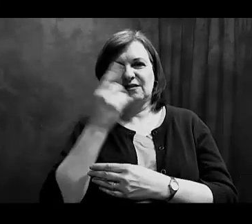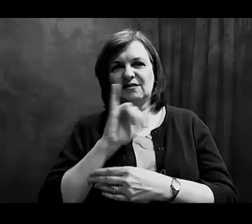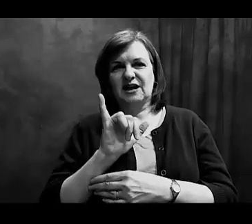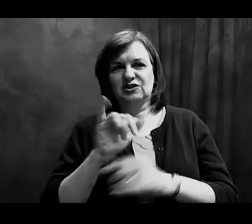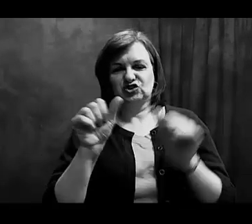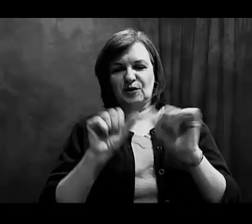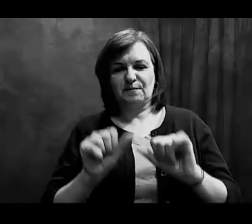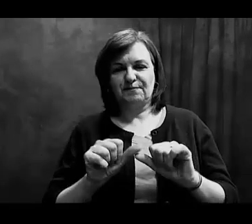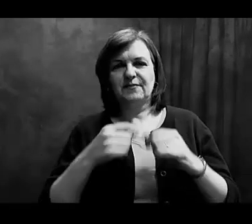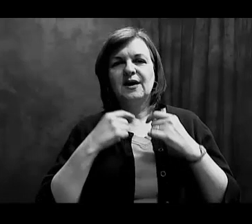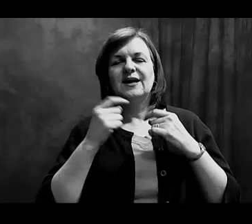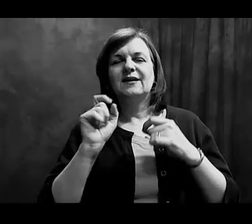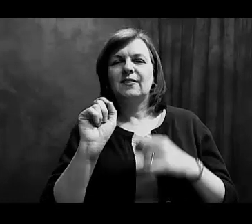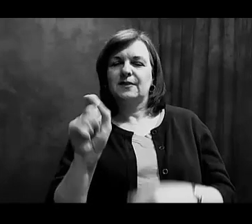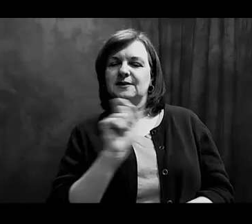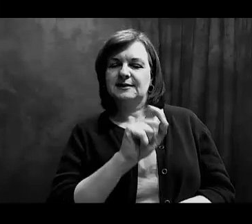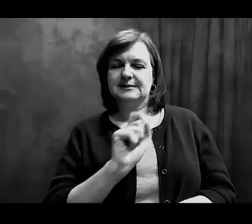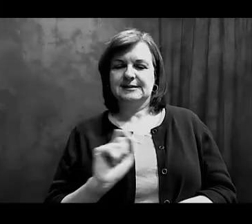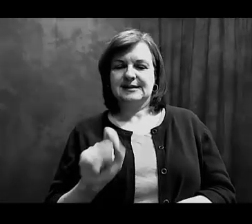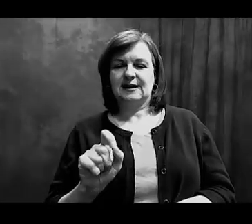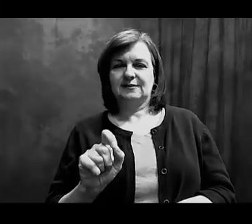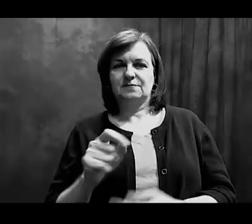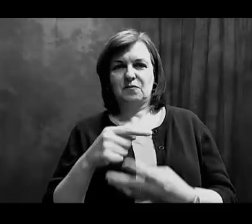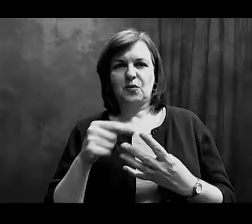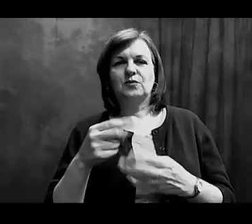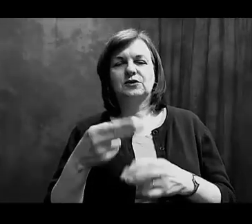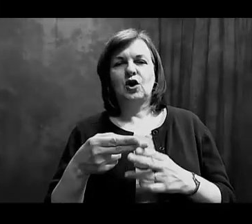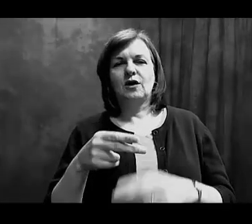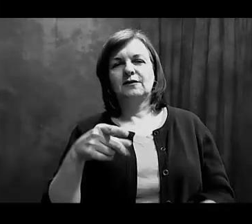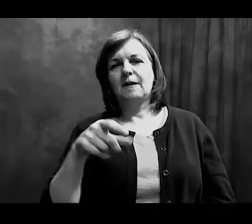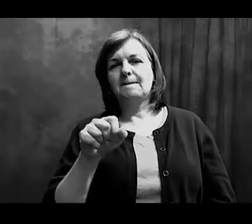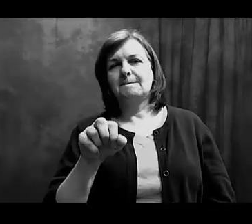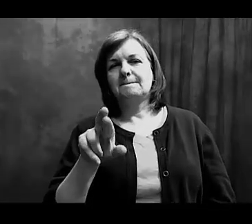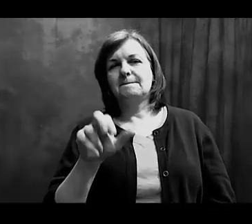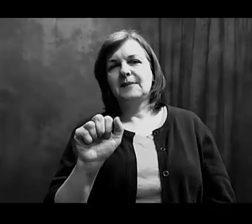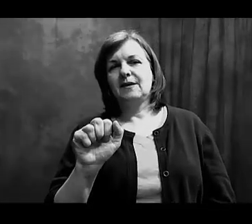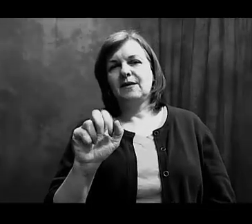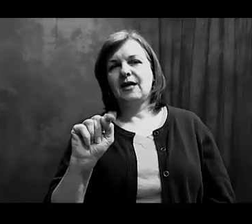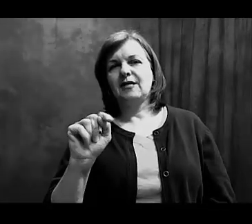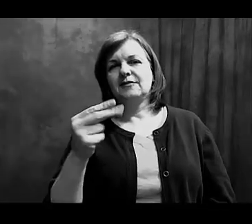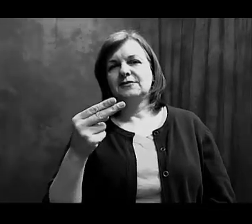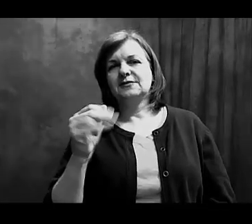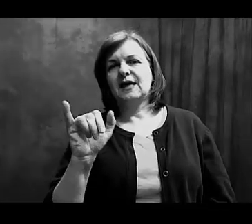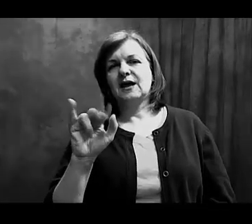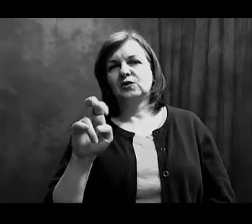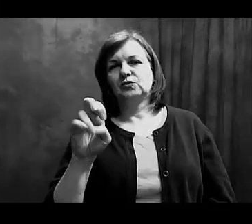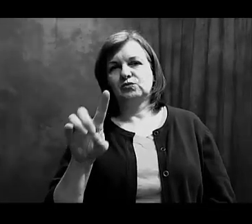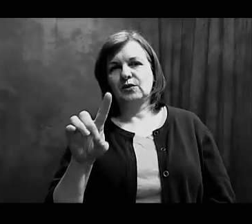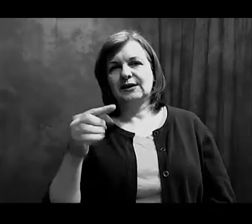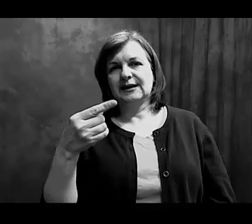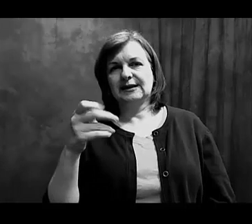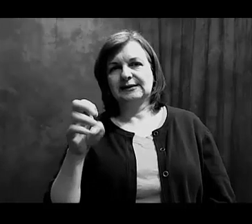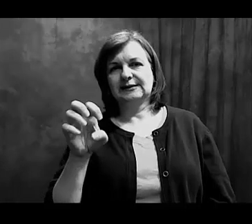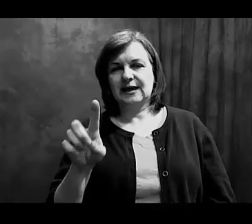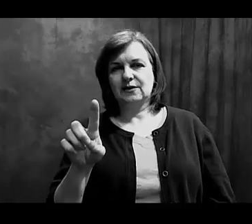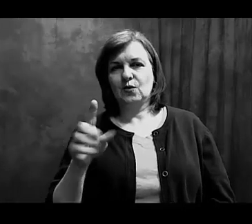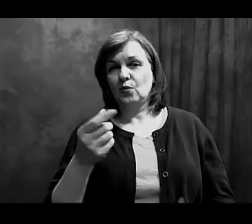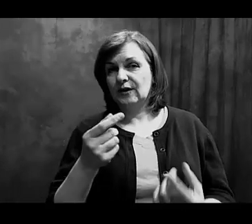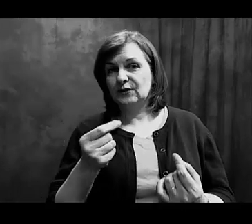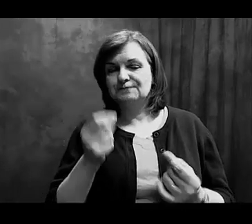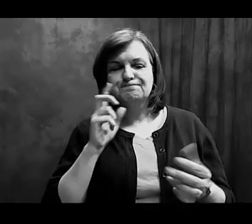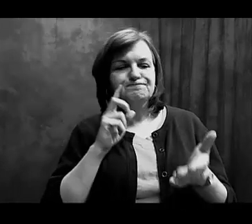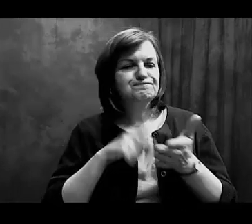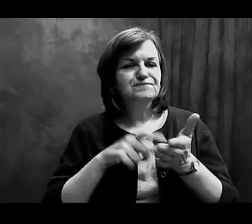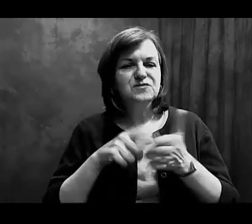big wing butterfly looking thing. The little dots on it are the parathyroid glands, and they monitor